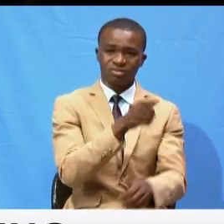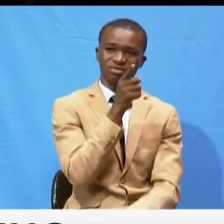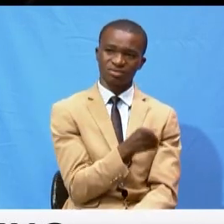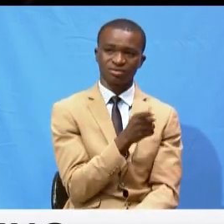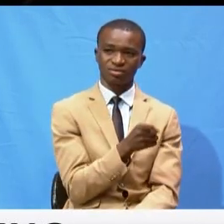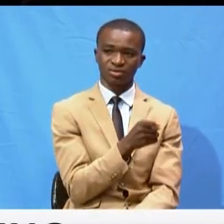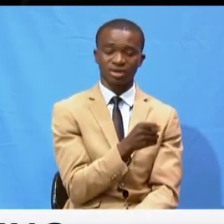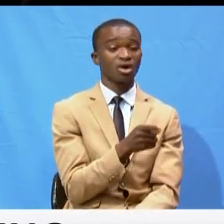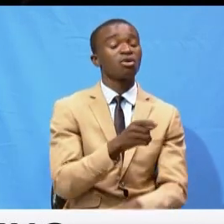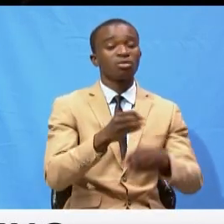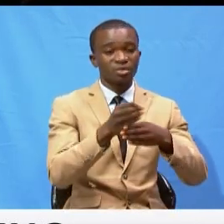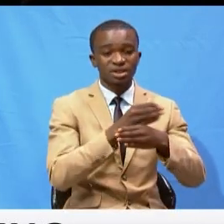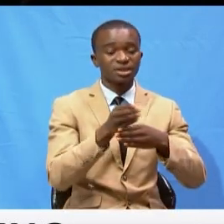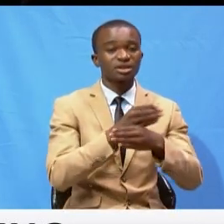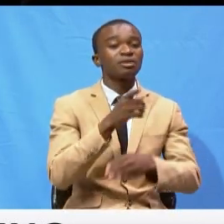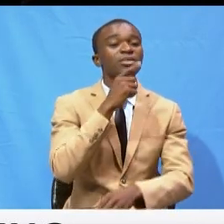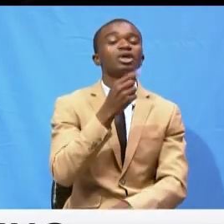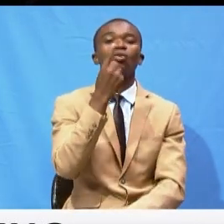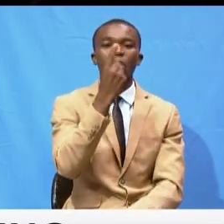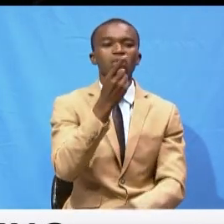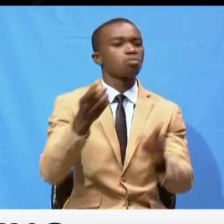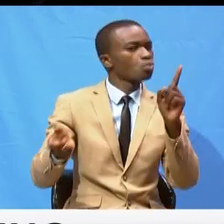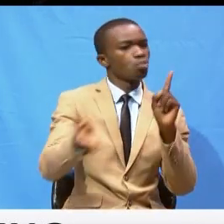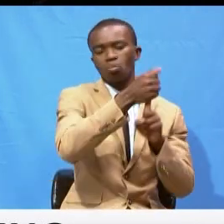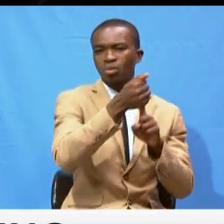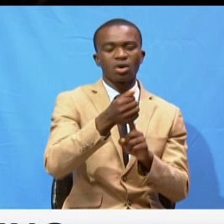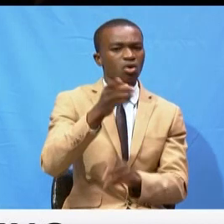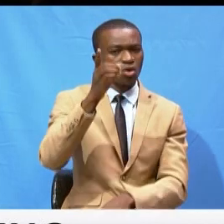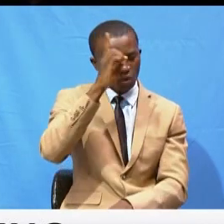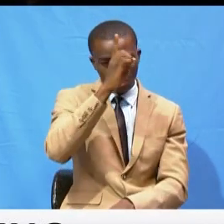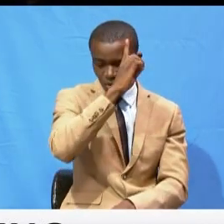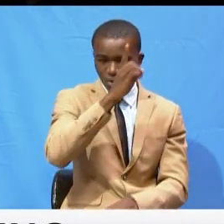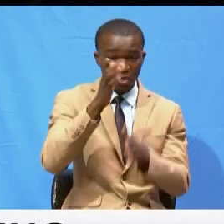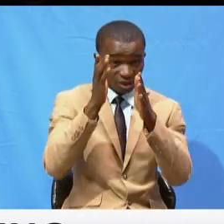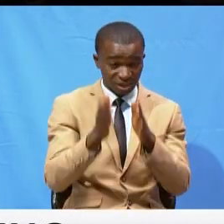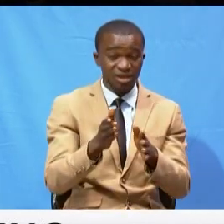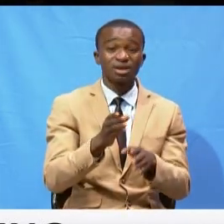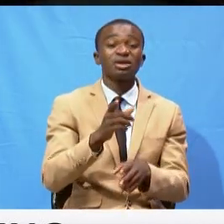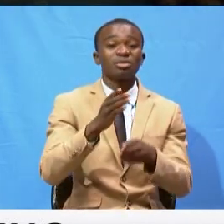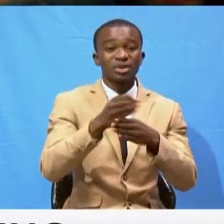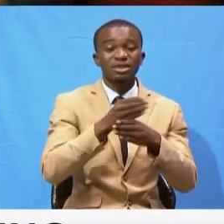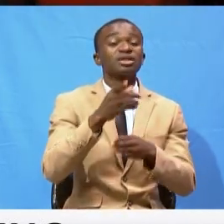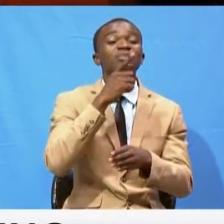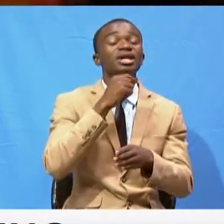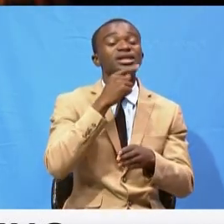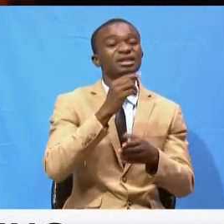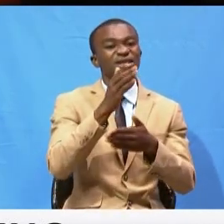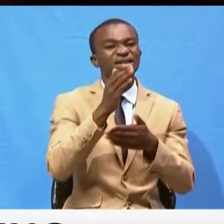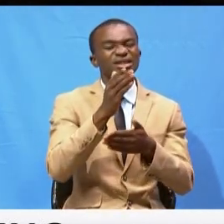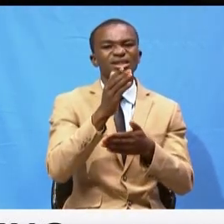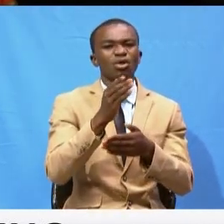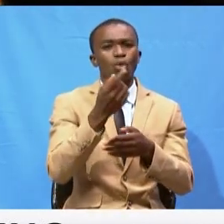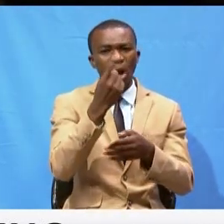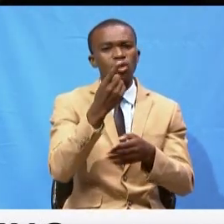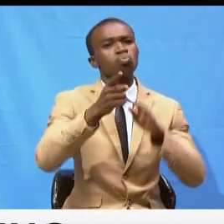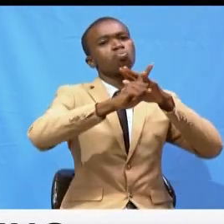been arrested. And the other one who is a Congolese, whom I'm told has run away. But it's a